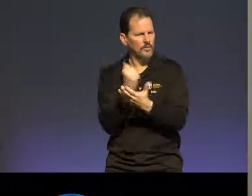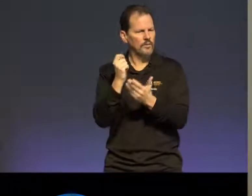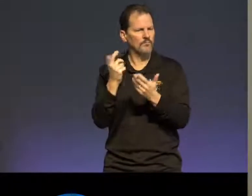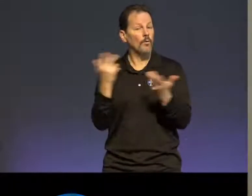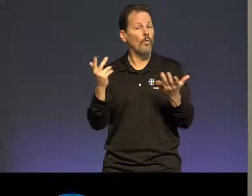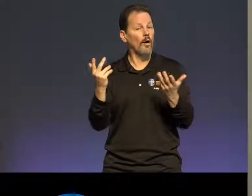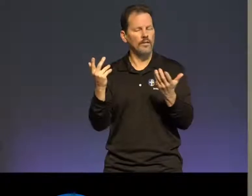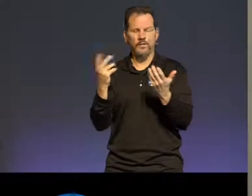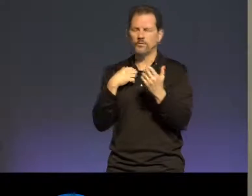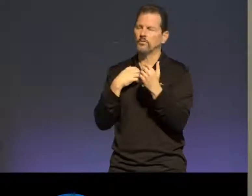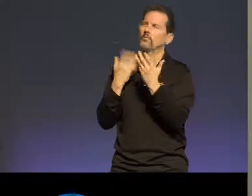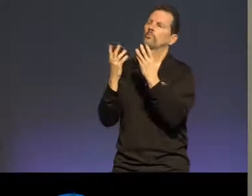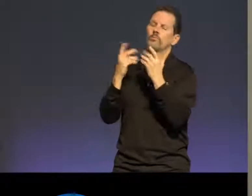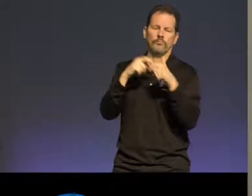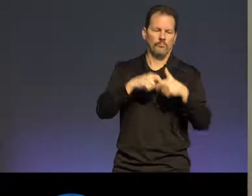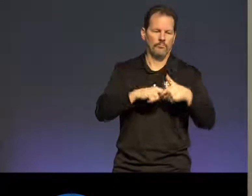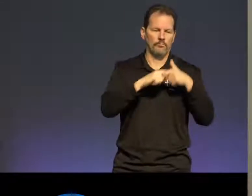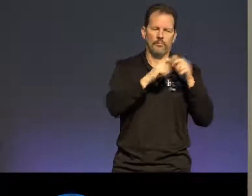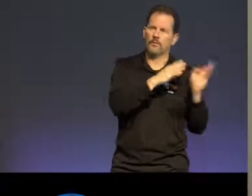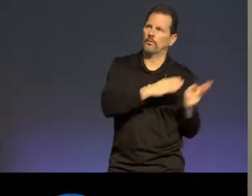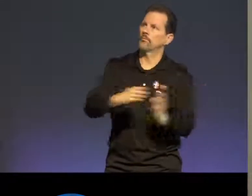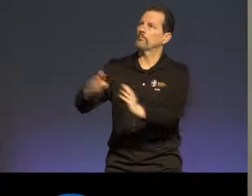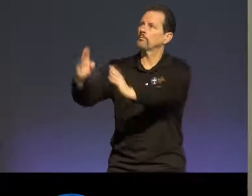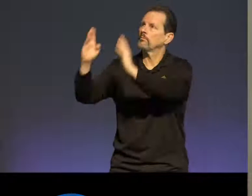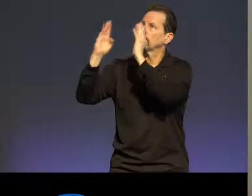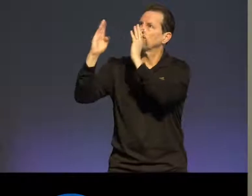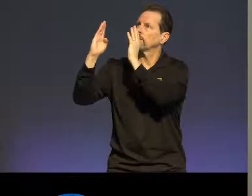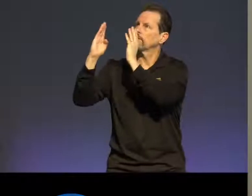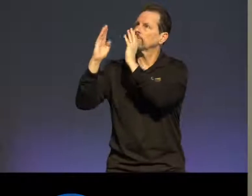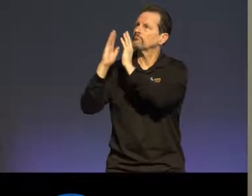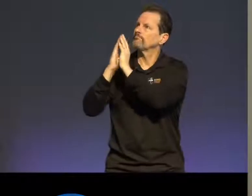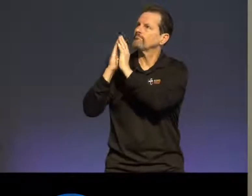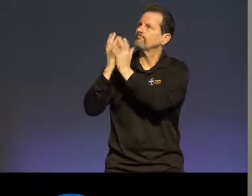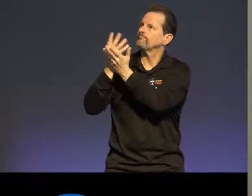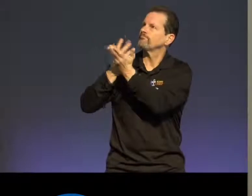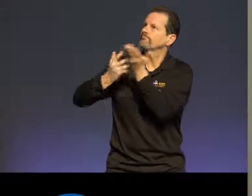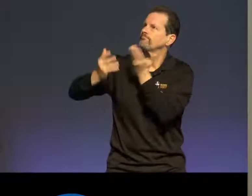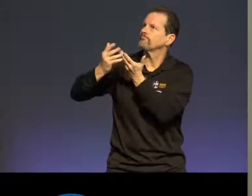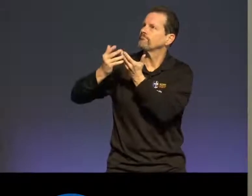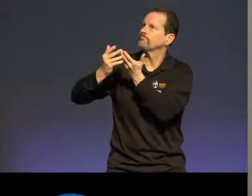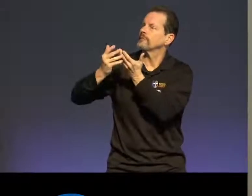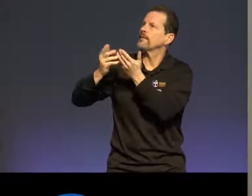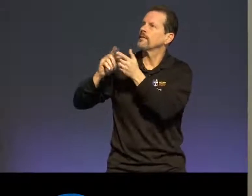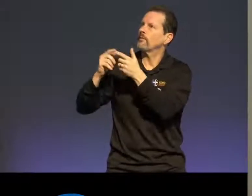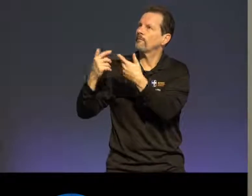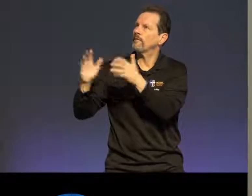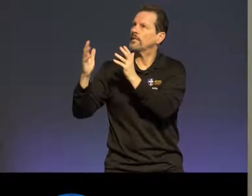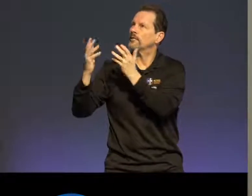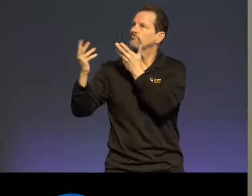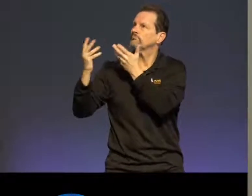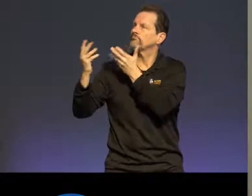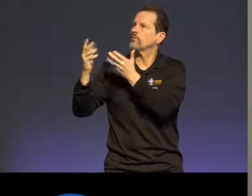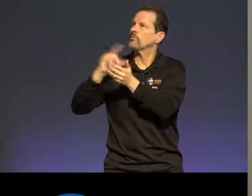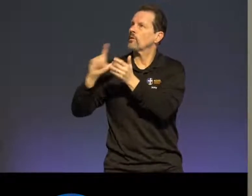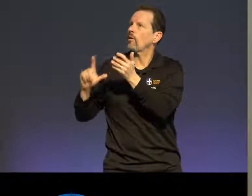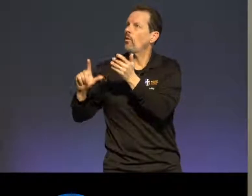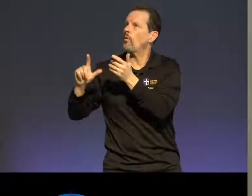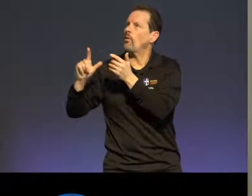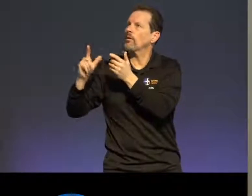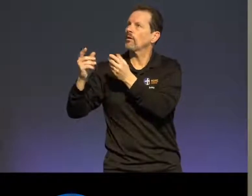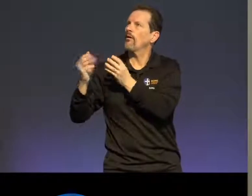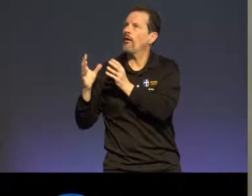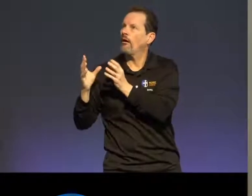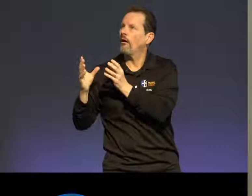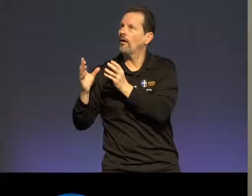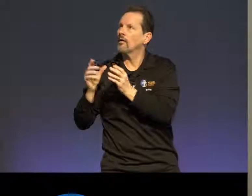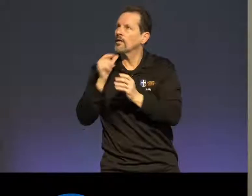Because I believe if we can do that, then when we see things that don't look right, we won't get distressed. We won't say things that go counter to his word.